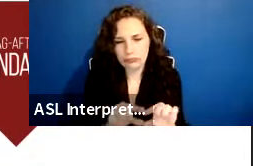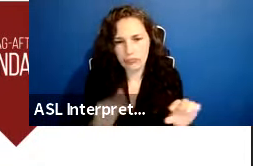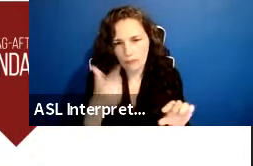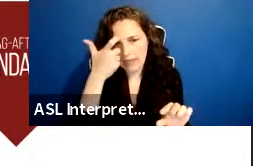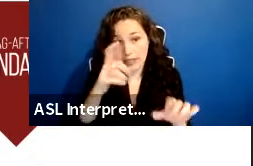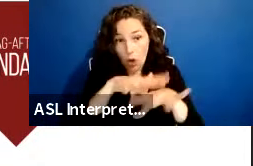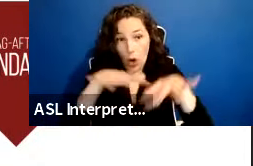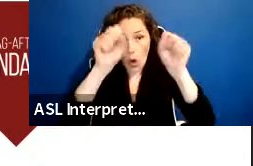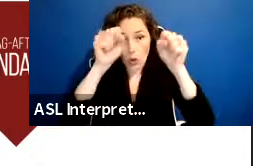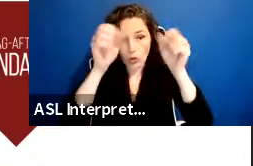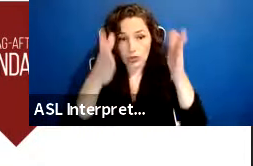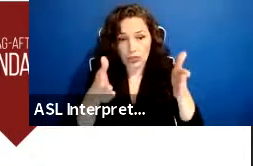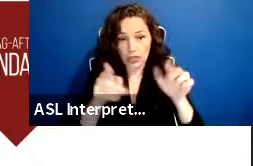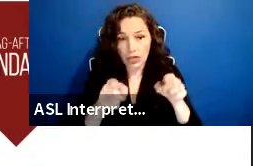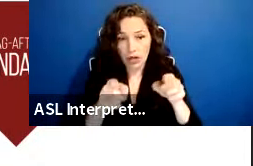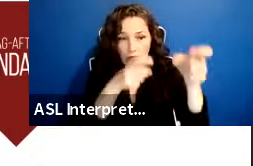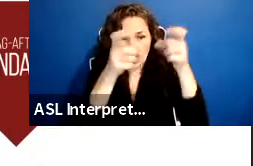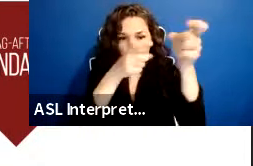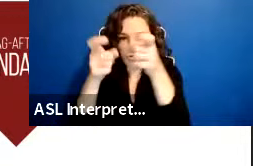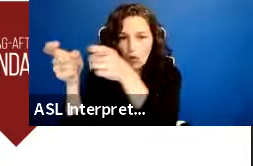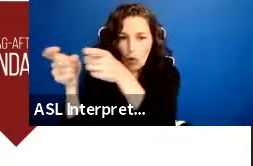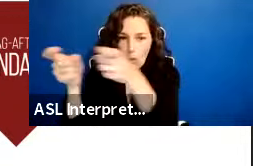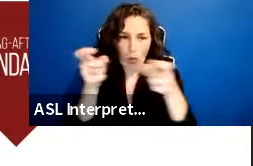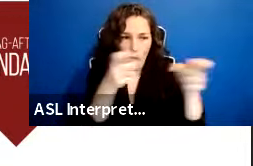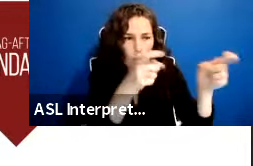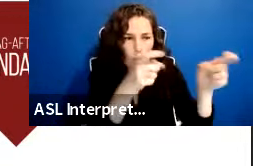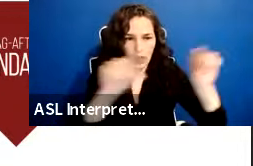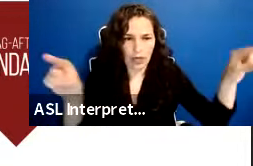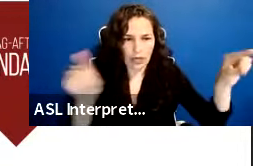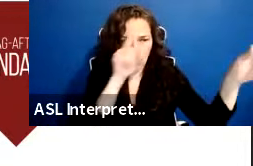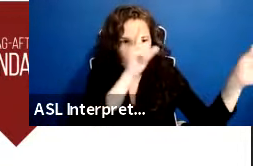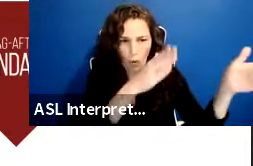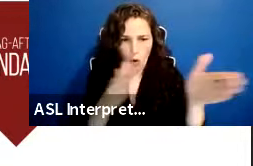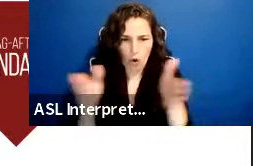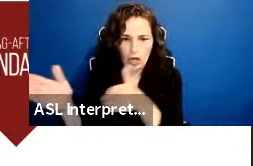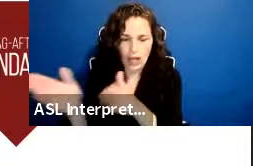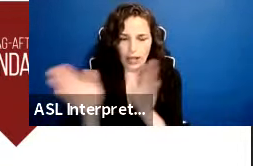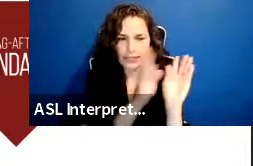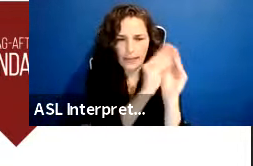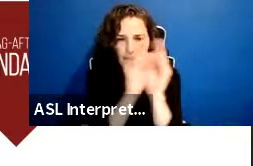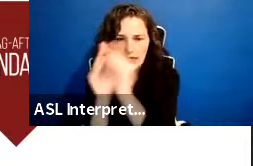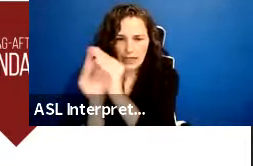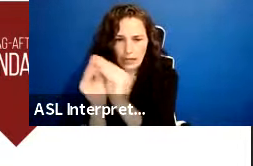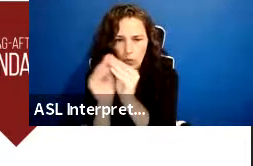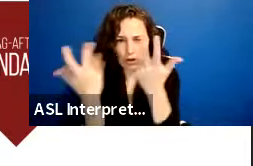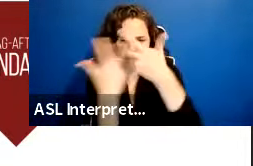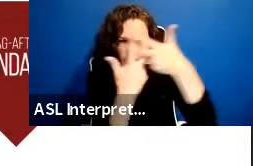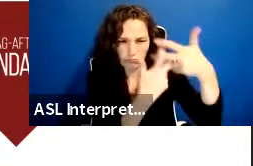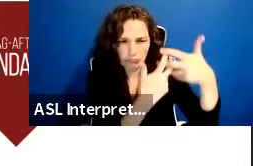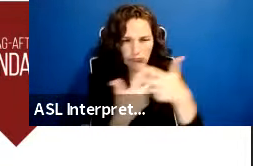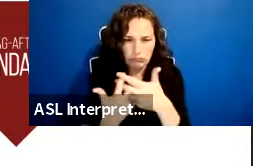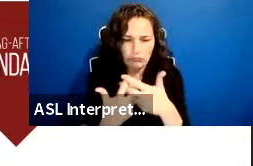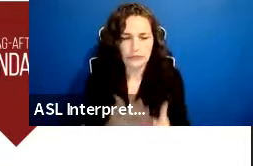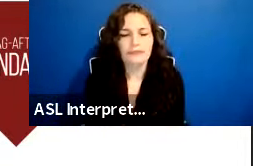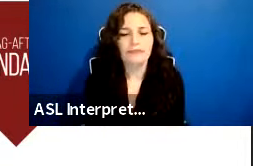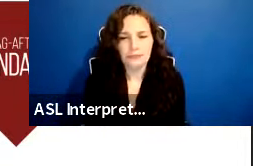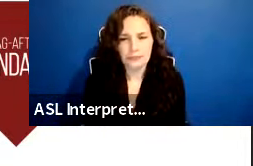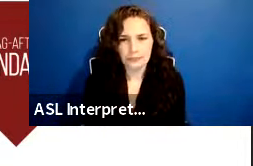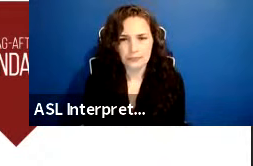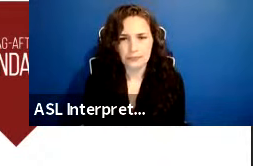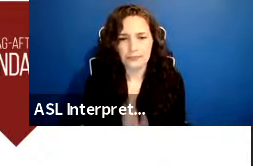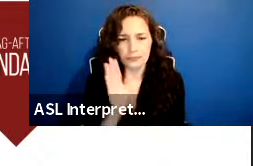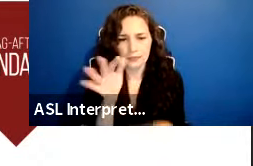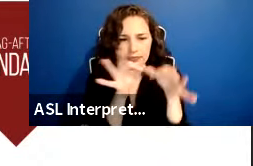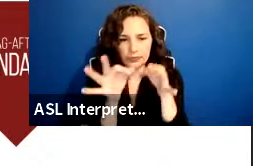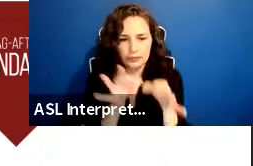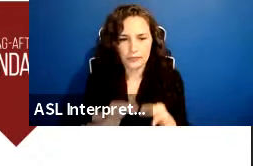side are meant to control and organize the meeting to their liking. I'm going to take you through some